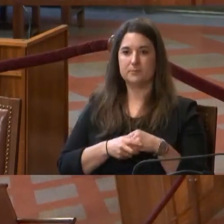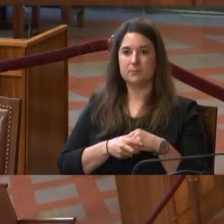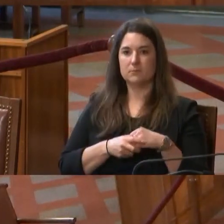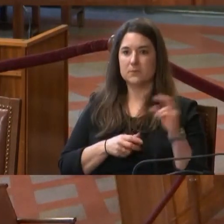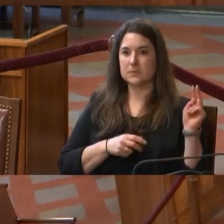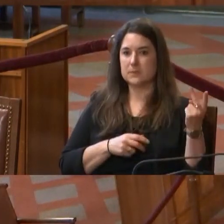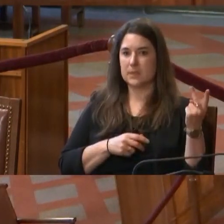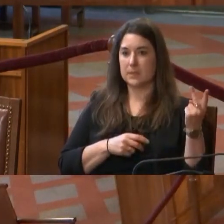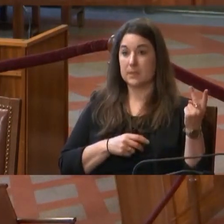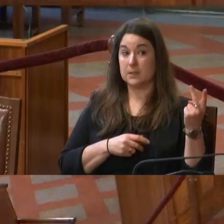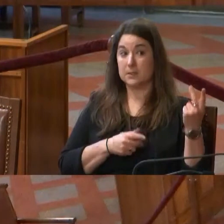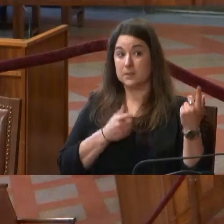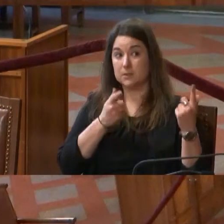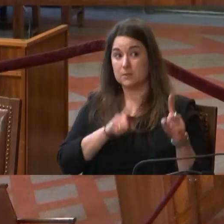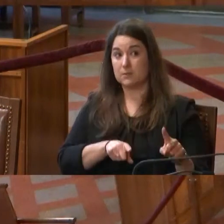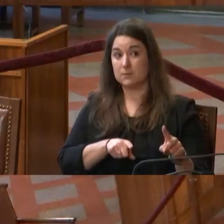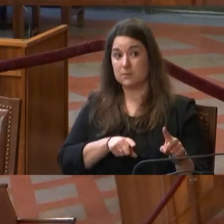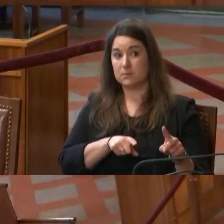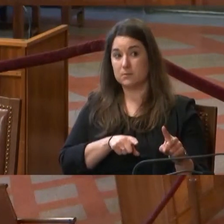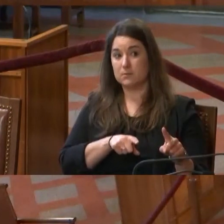Second. All those in favor?